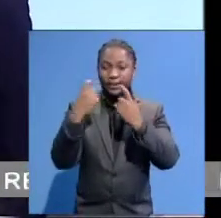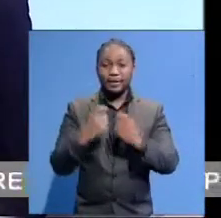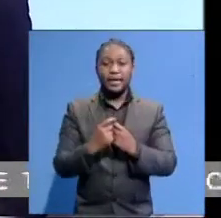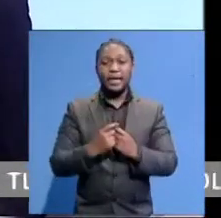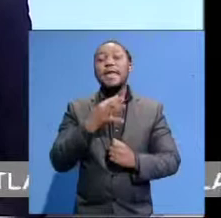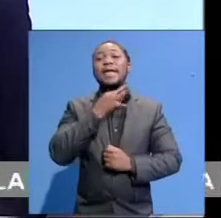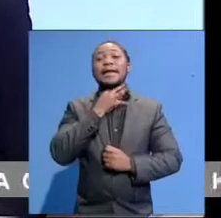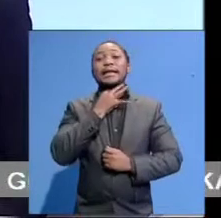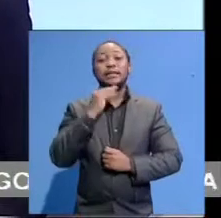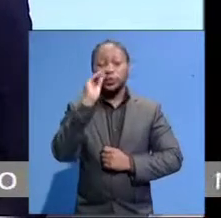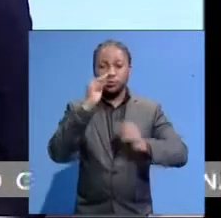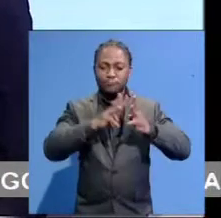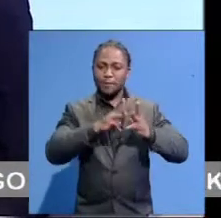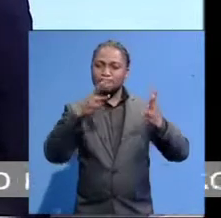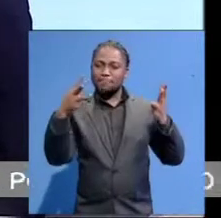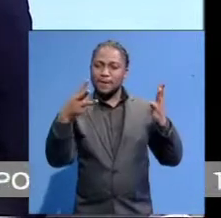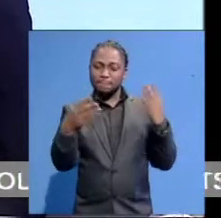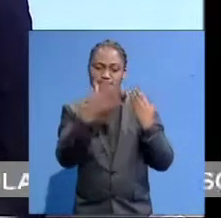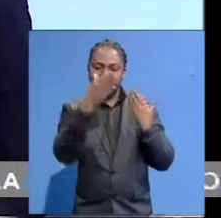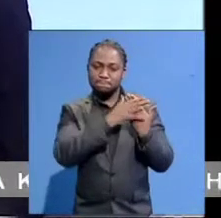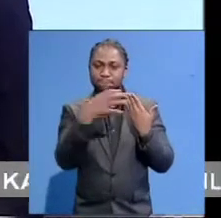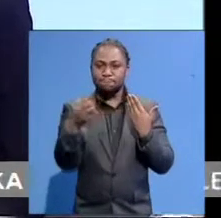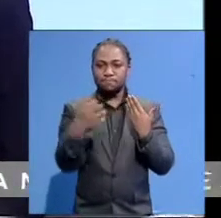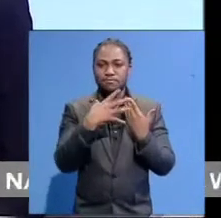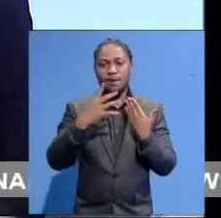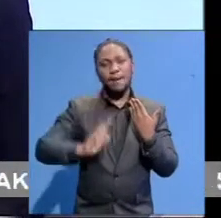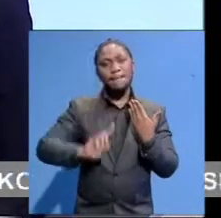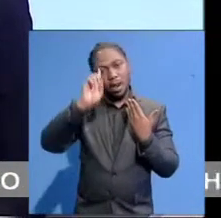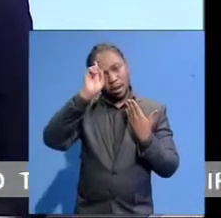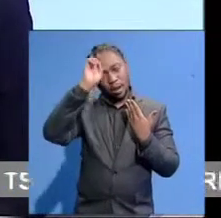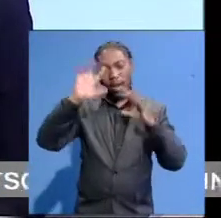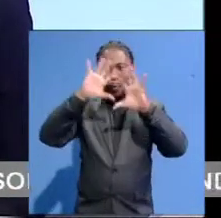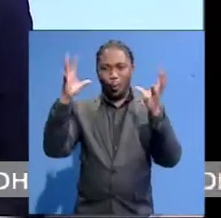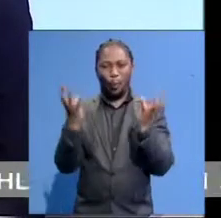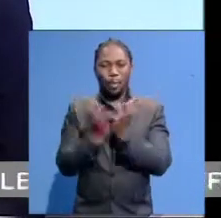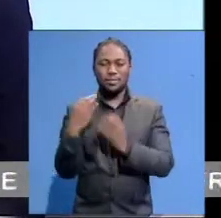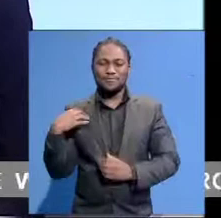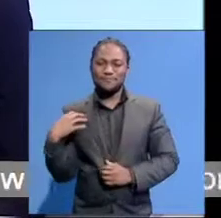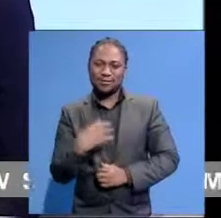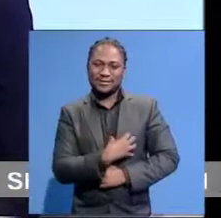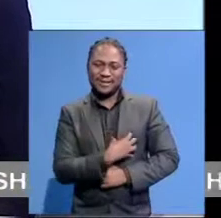wrote on its front page today, Mandela, the unofficial president of the world.